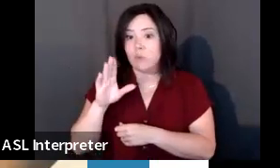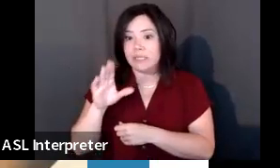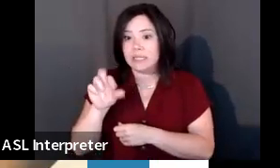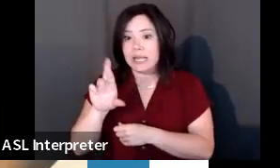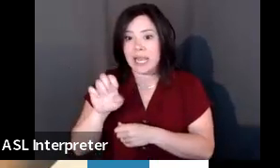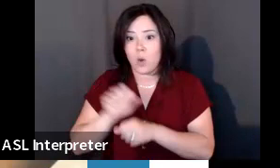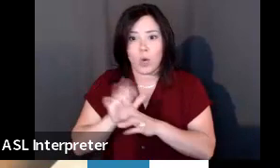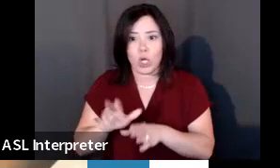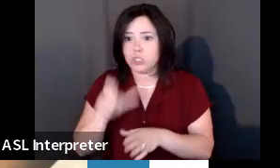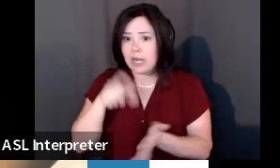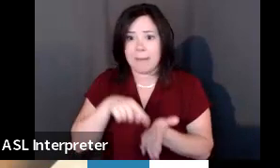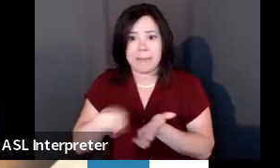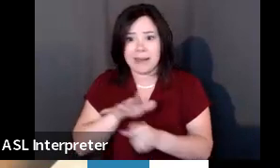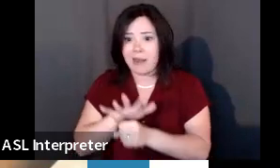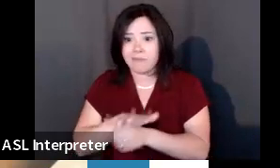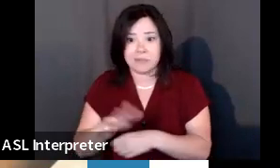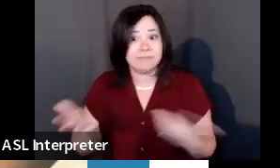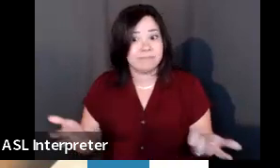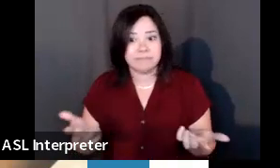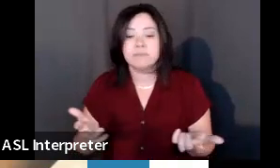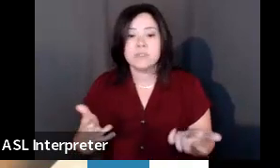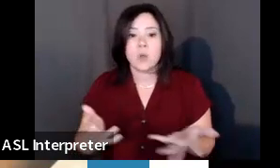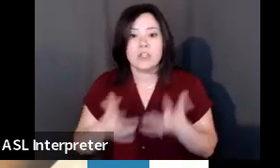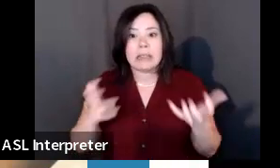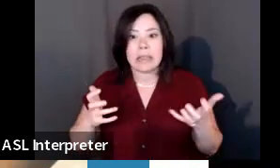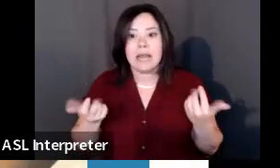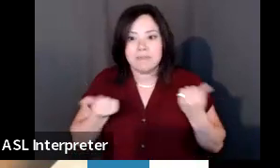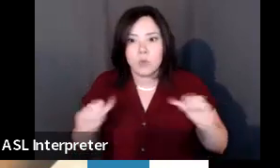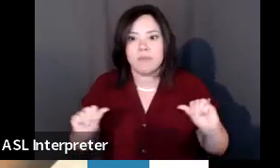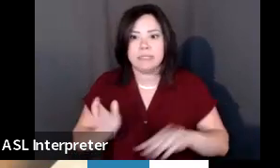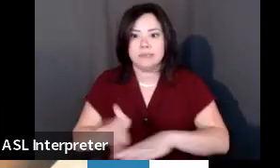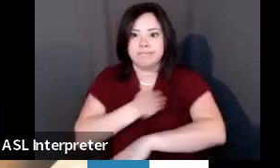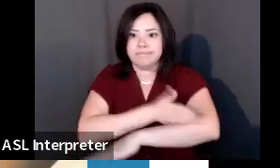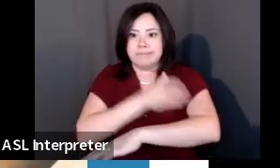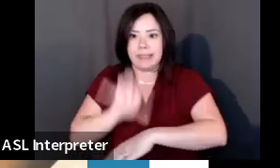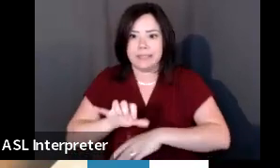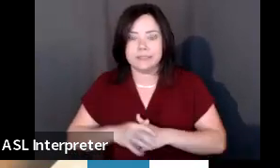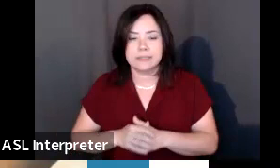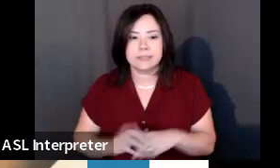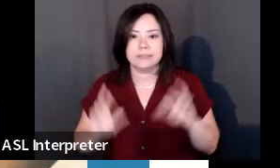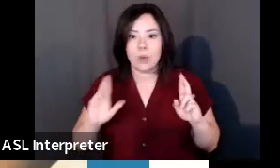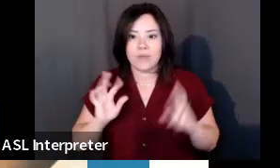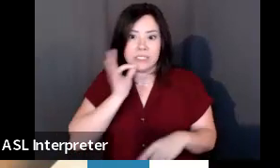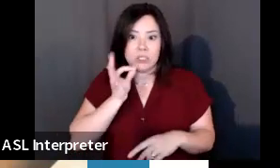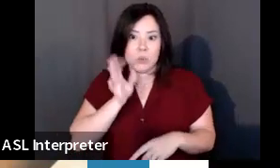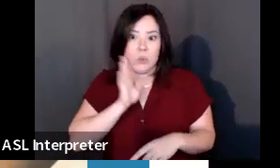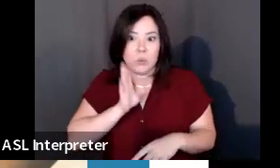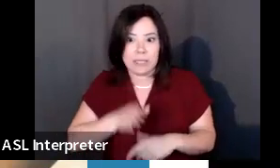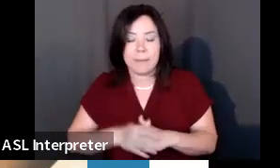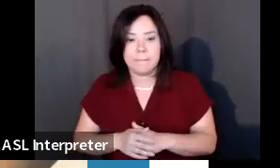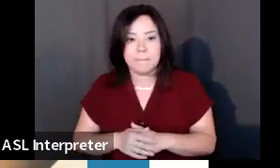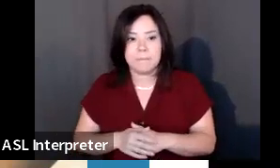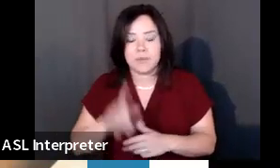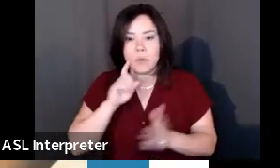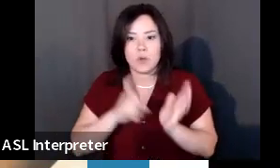grossly underpaid. And so there's a lot of movement in that area. Hopefully very soon seeing a lot of